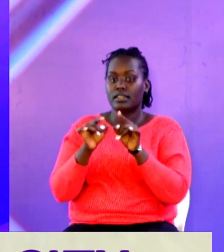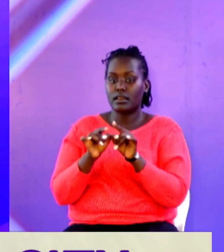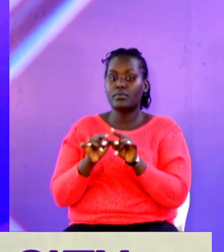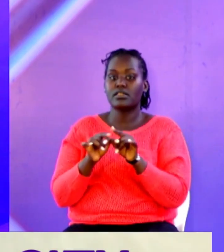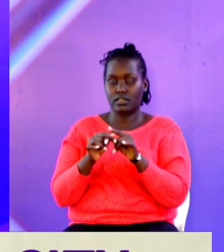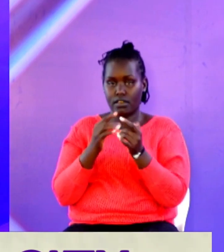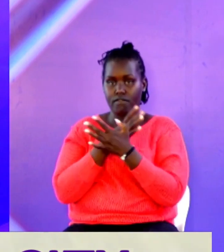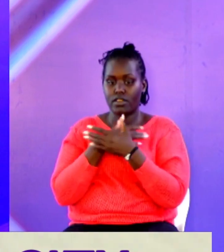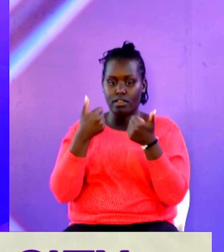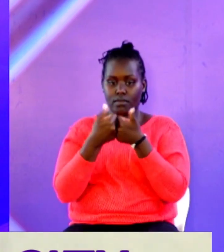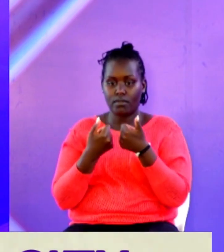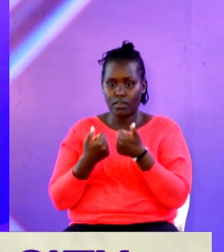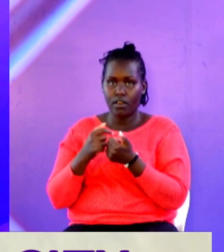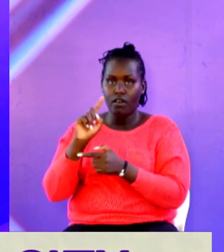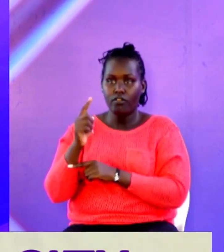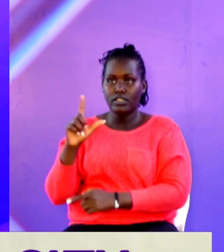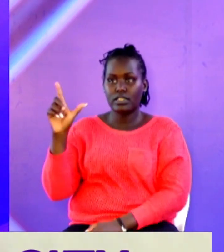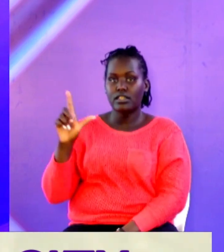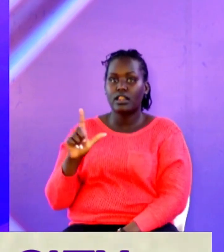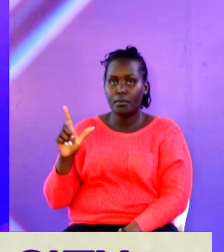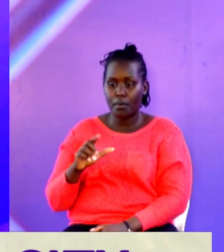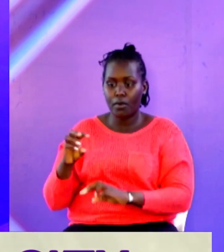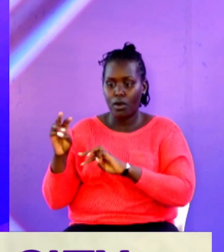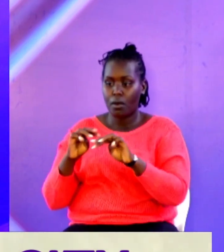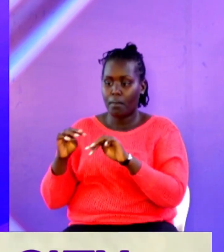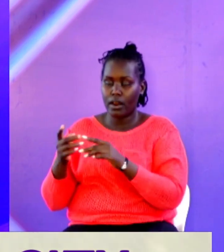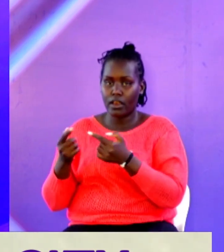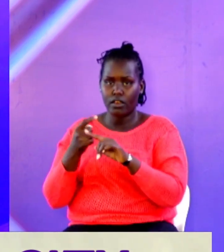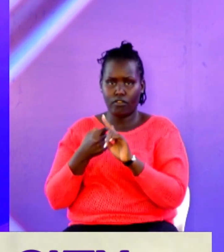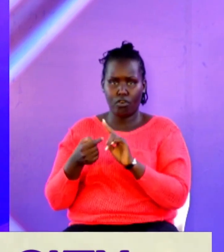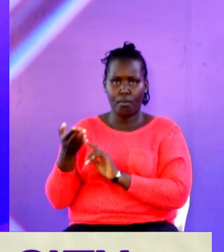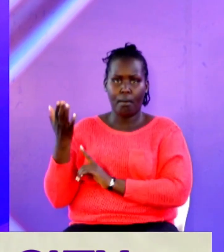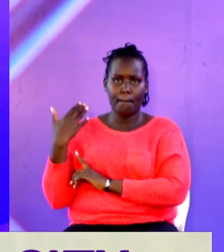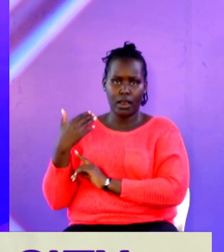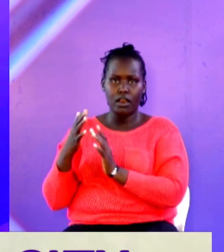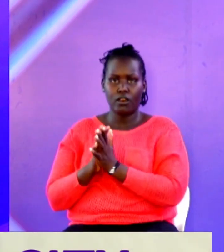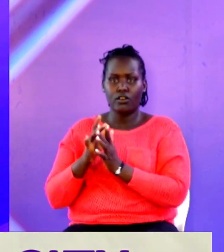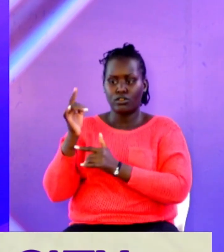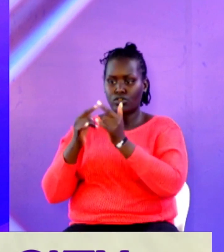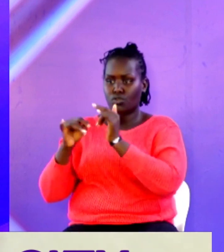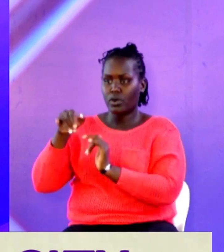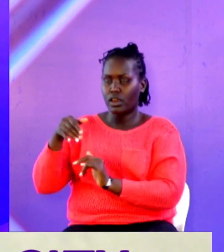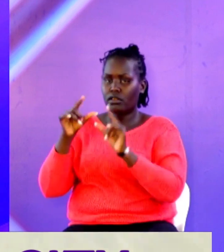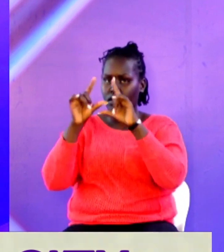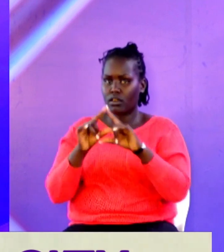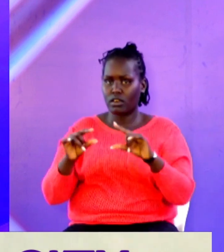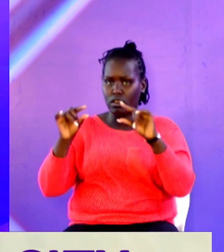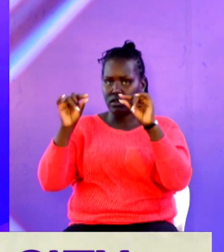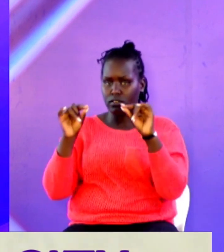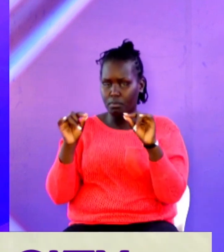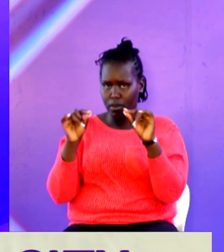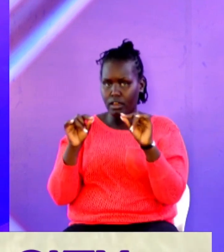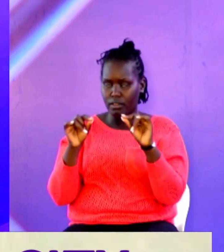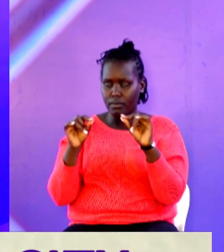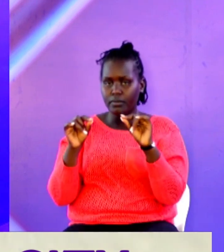looking. The first one is Liverpool. Liverpool managed to come from behind to beat Japan side, that is Yokohama